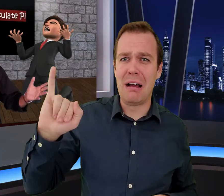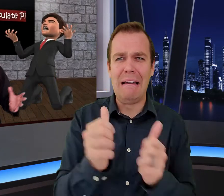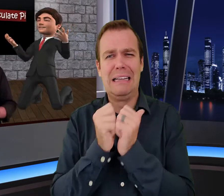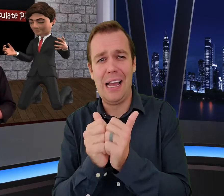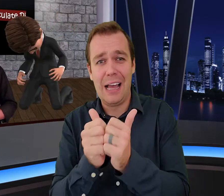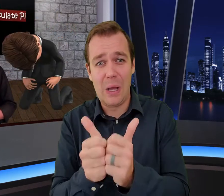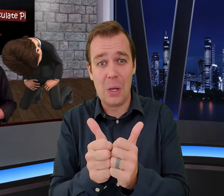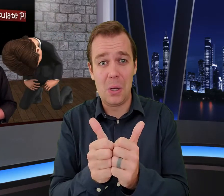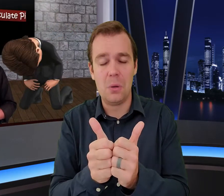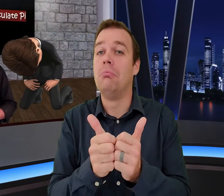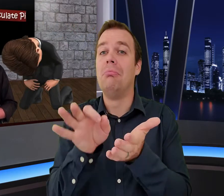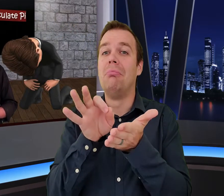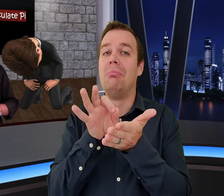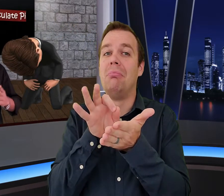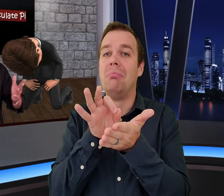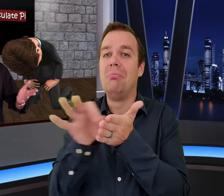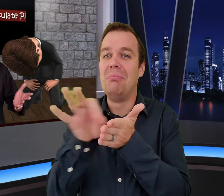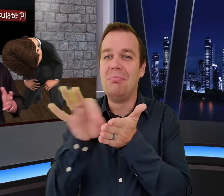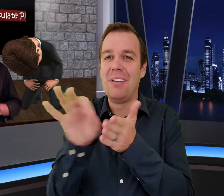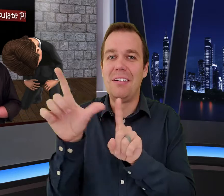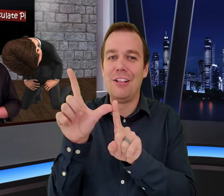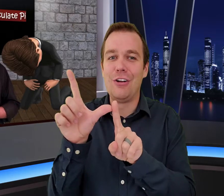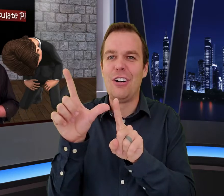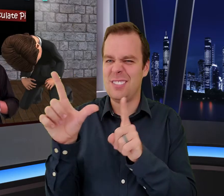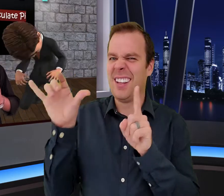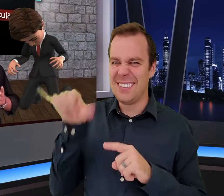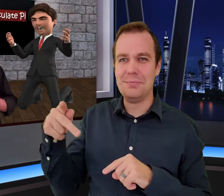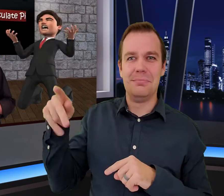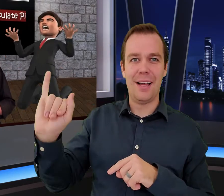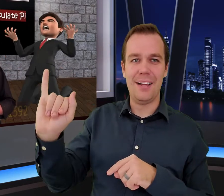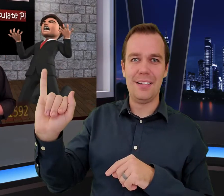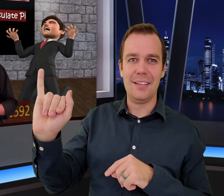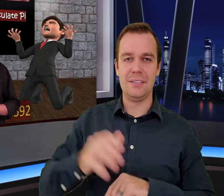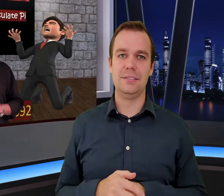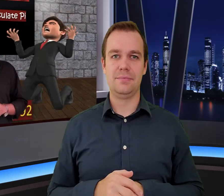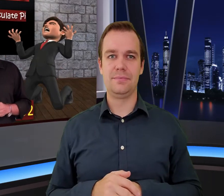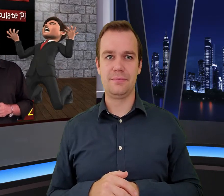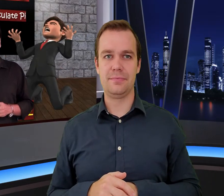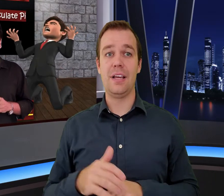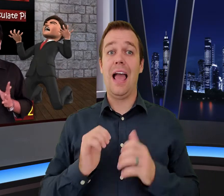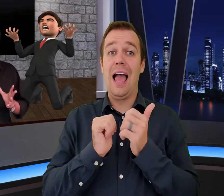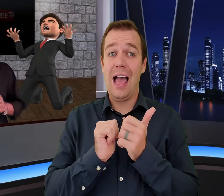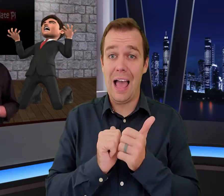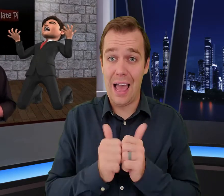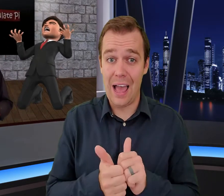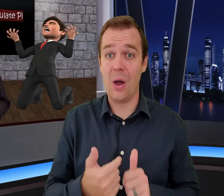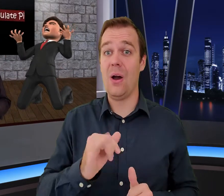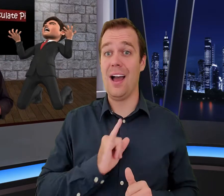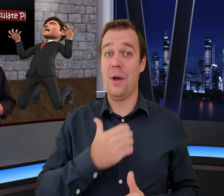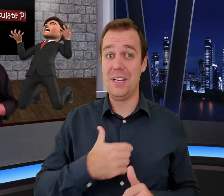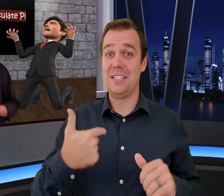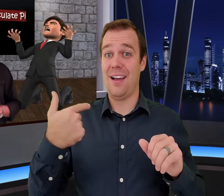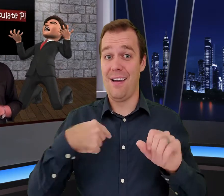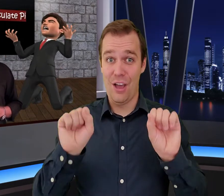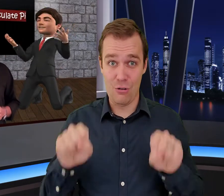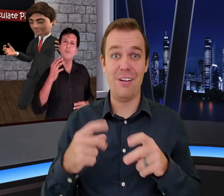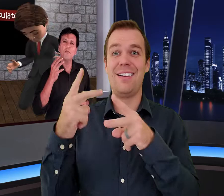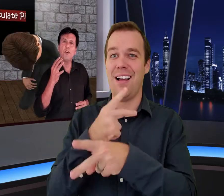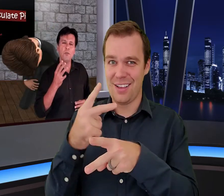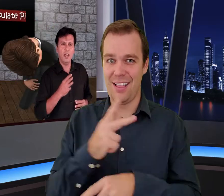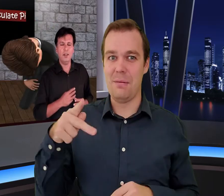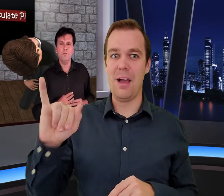wish I could calculate pi. Count the letters. It's the value of pi. Now, I'll also teach you